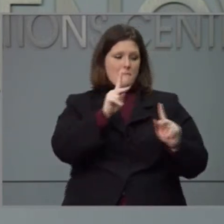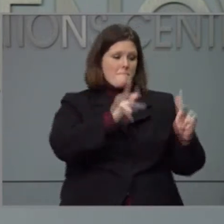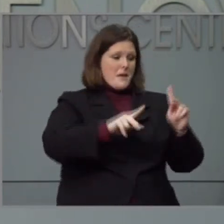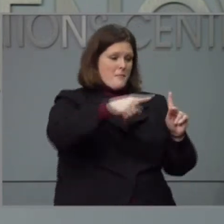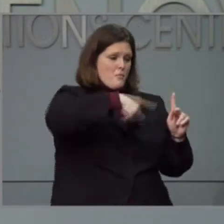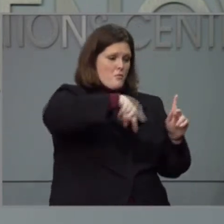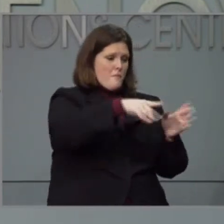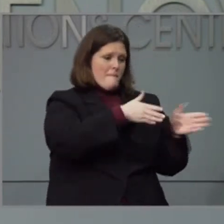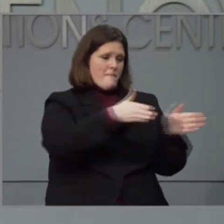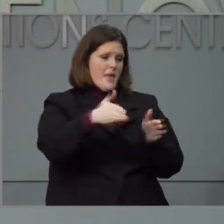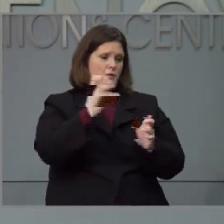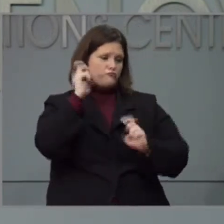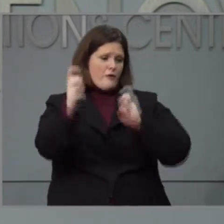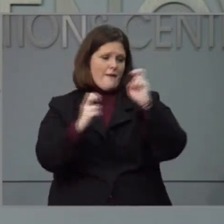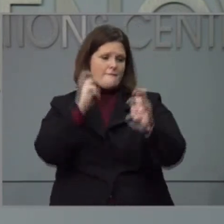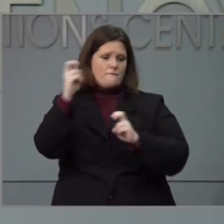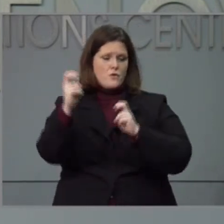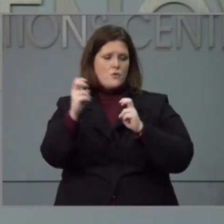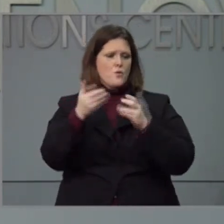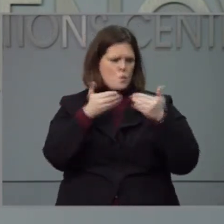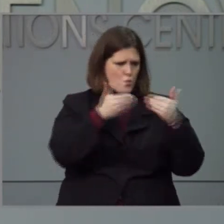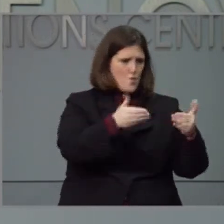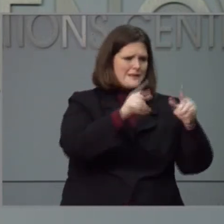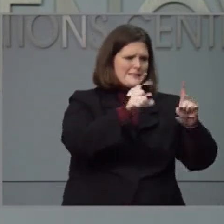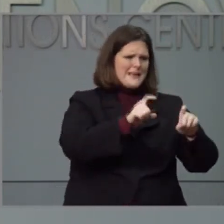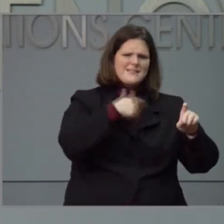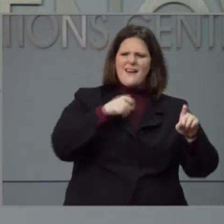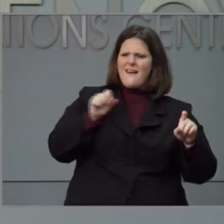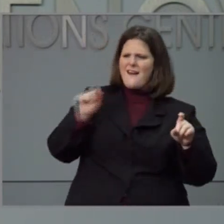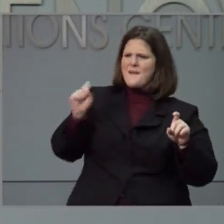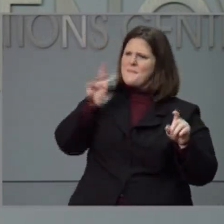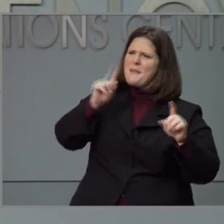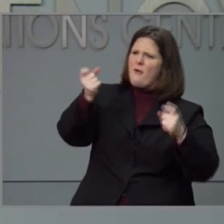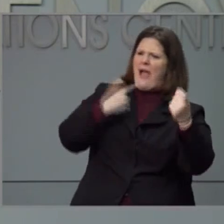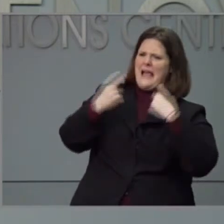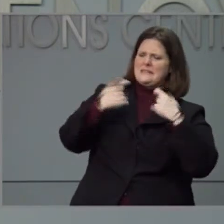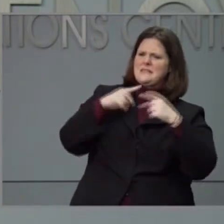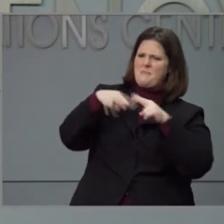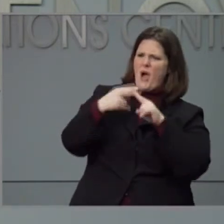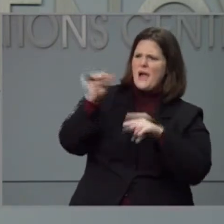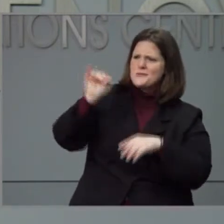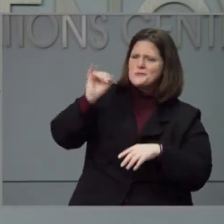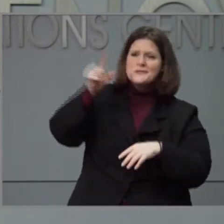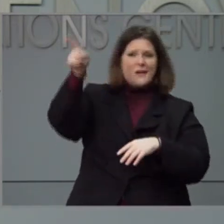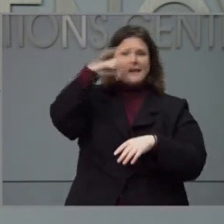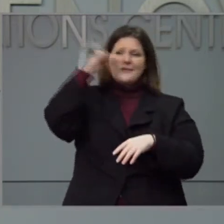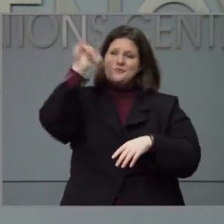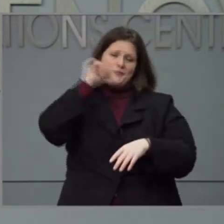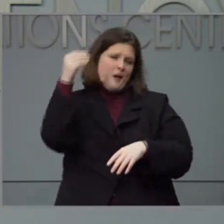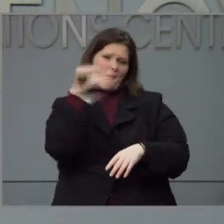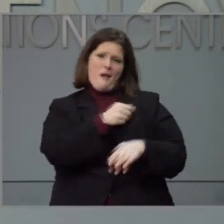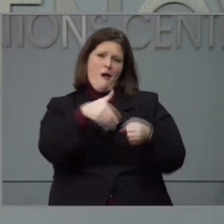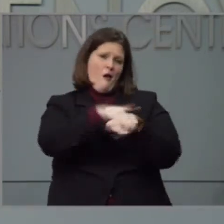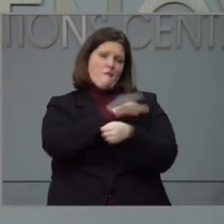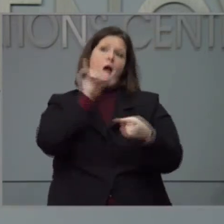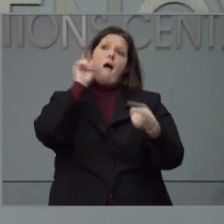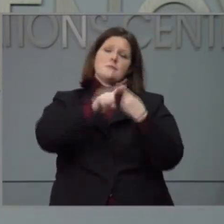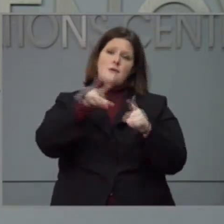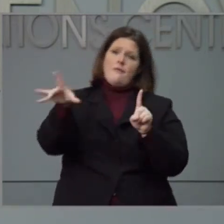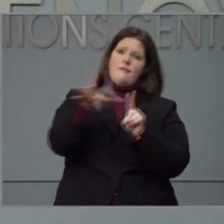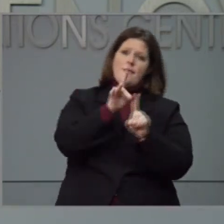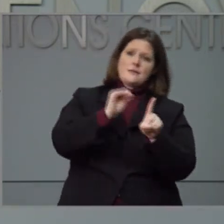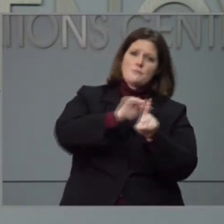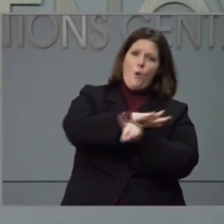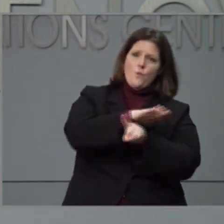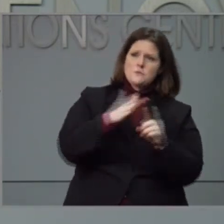or a gathering. We've gotten lots of questions about insurance coverage from listeners who say their insurance company won't cover unless they've been